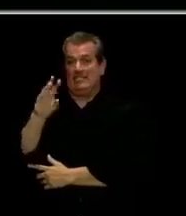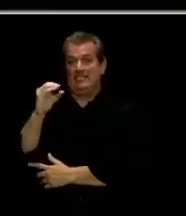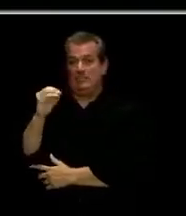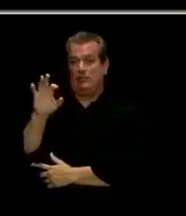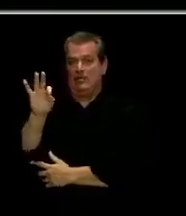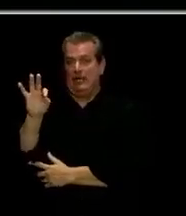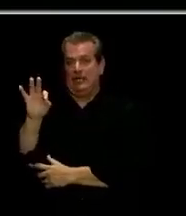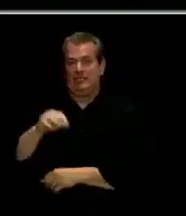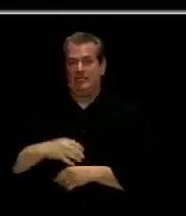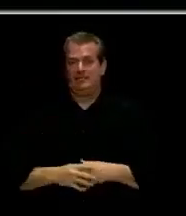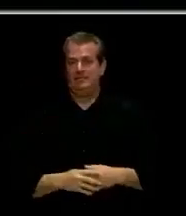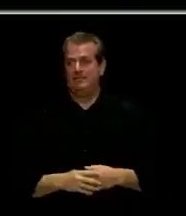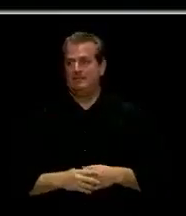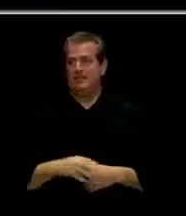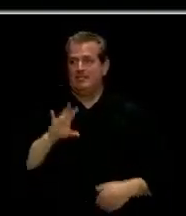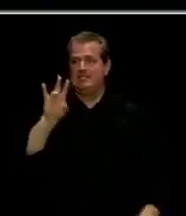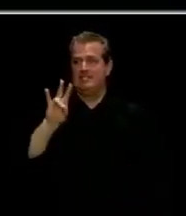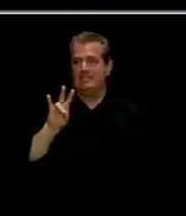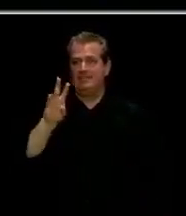7699609.